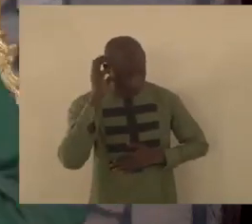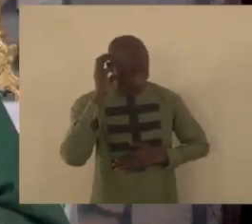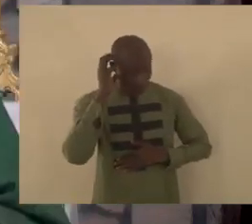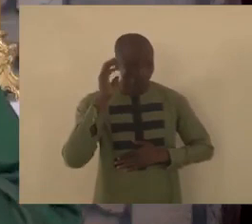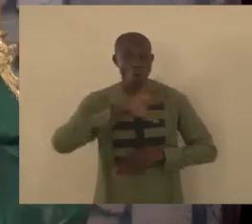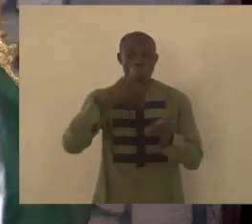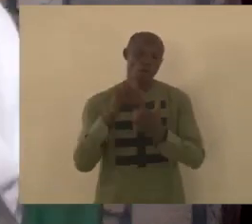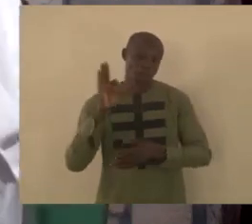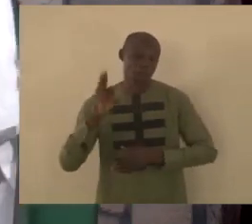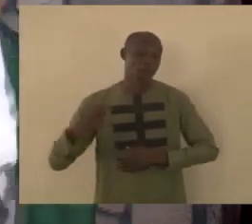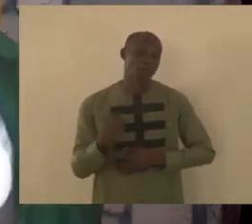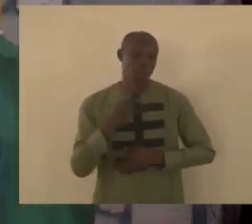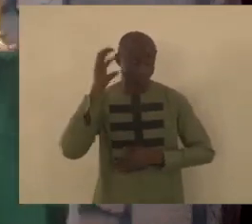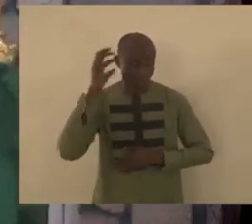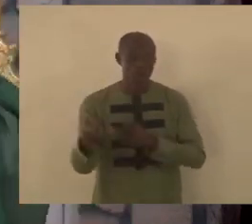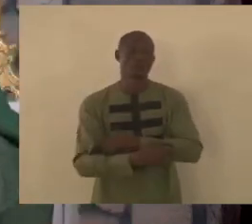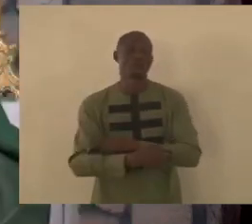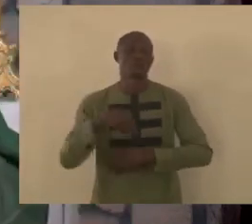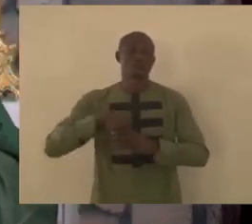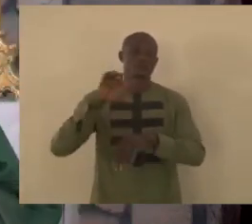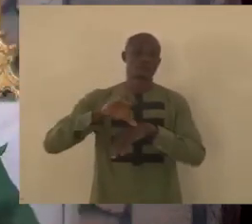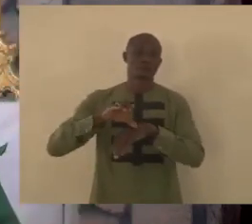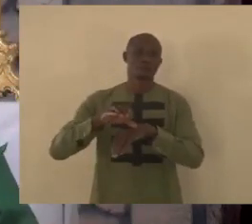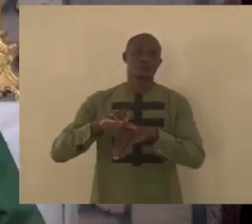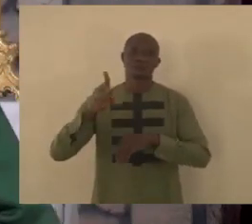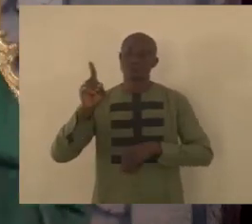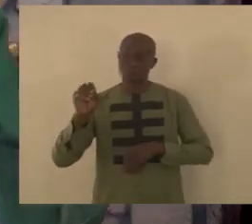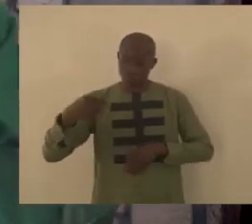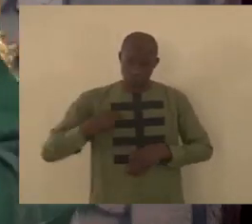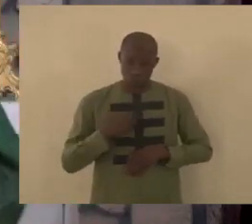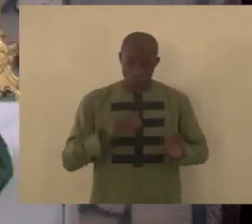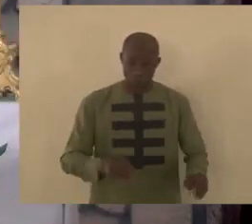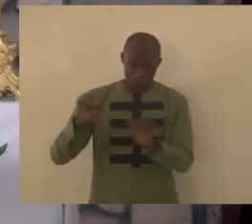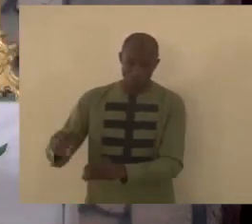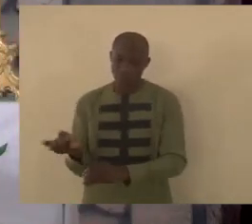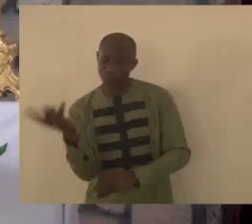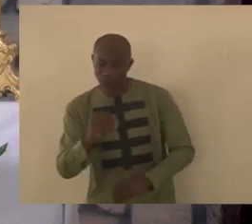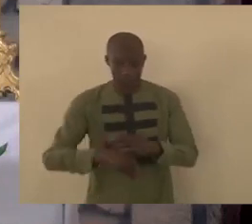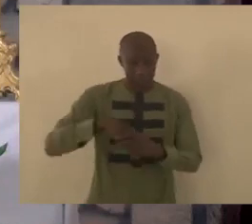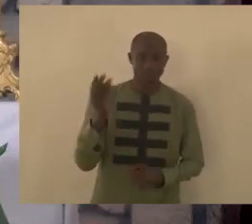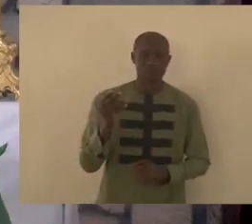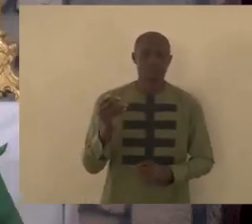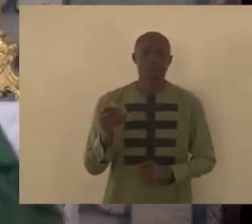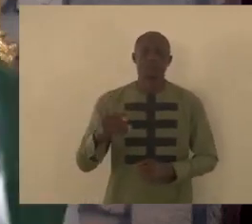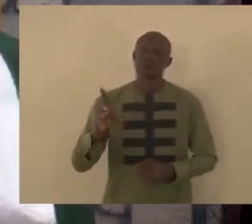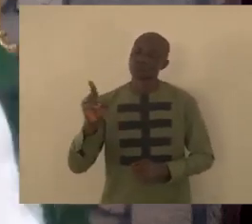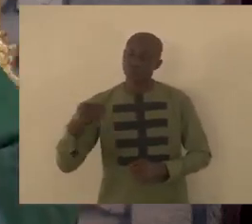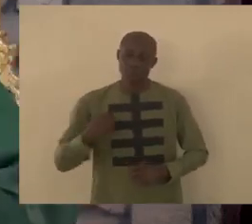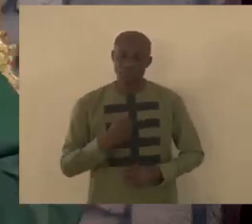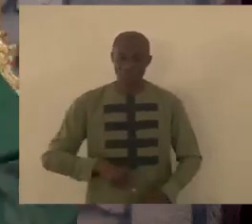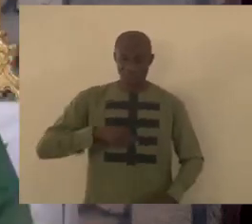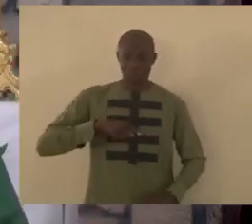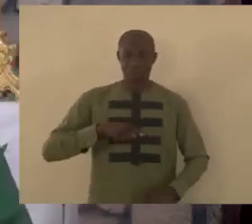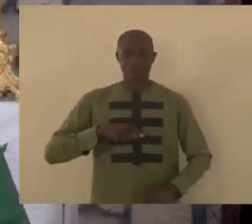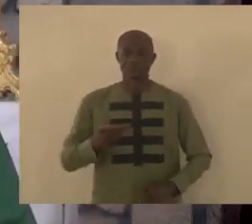hear today, all those preaching that we hear today in church? Do we put them out? Do we leave them